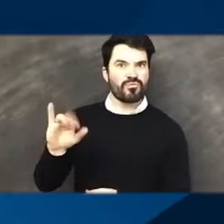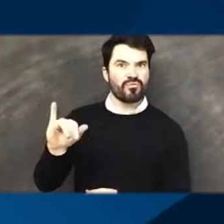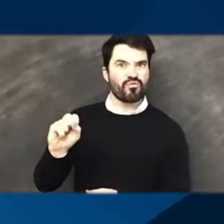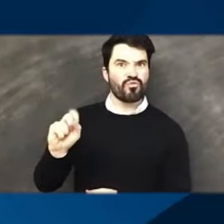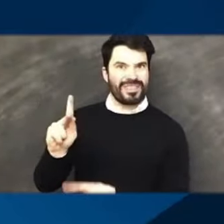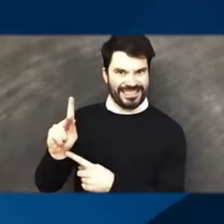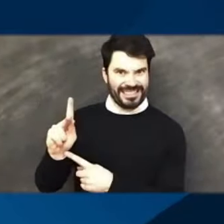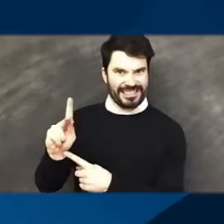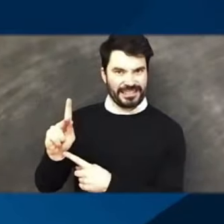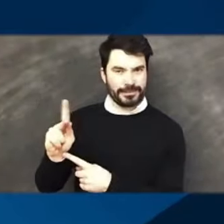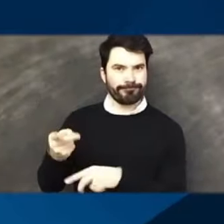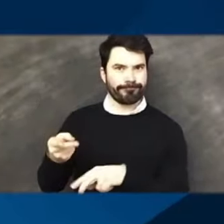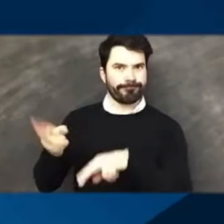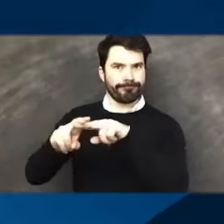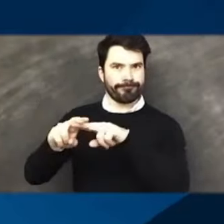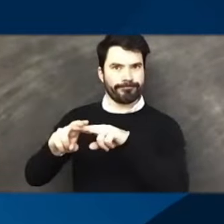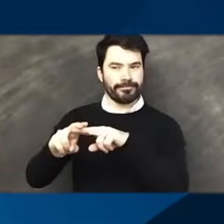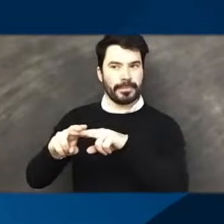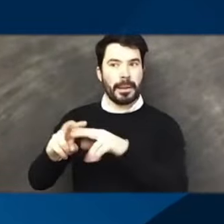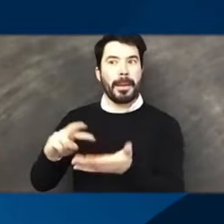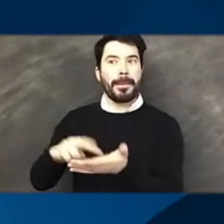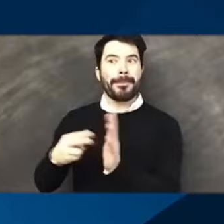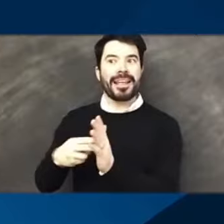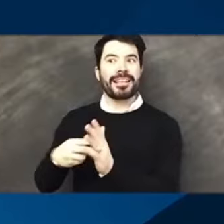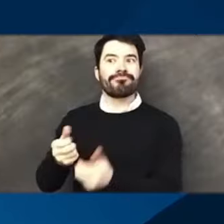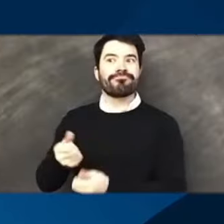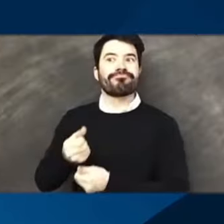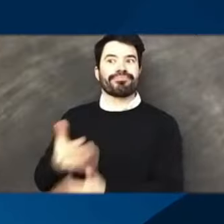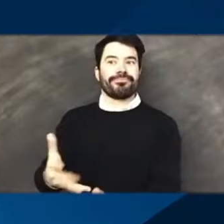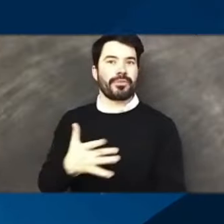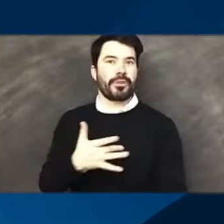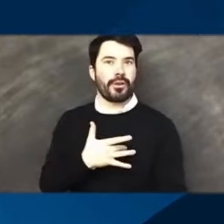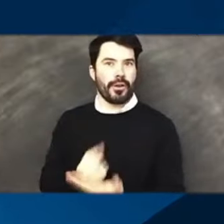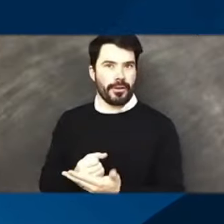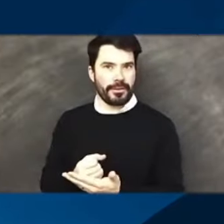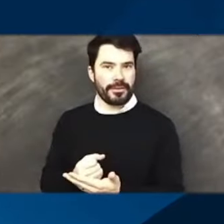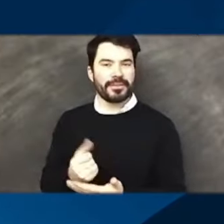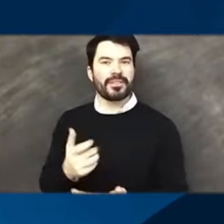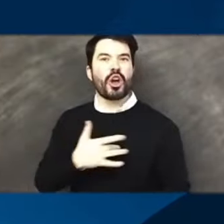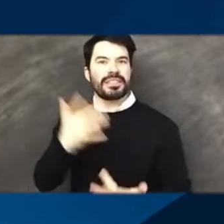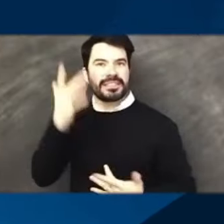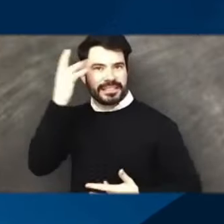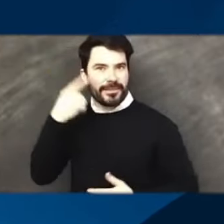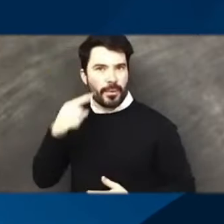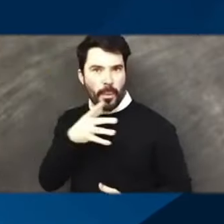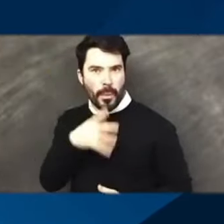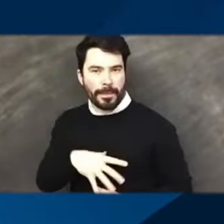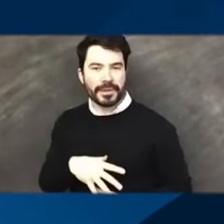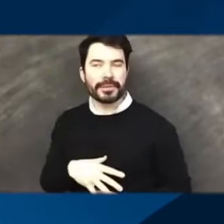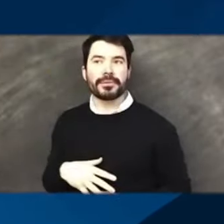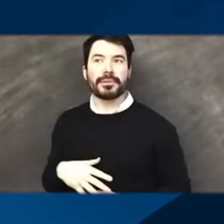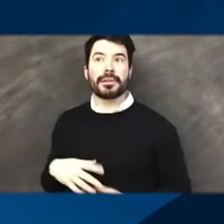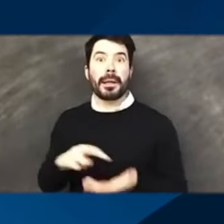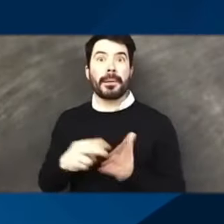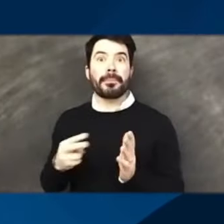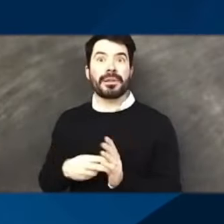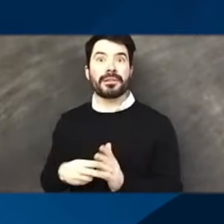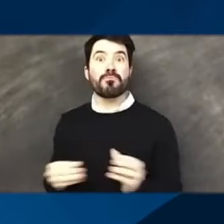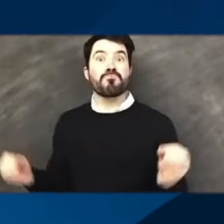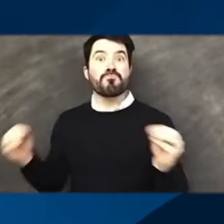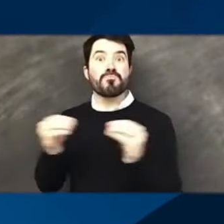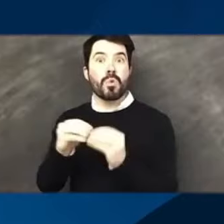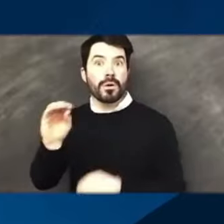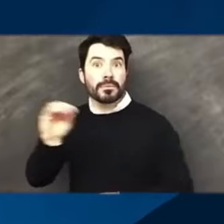heart disease in younger women more common. And those things include rising prevalence of obesity, and probably